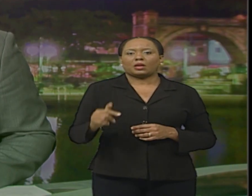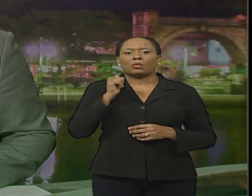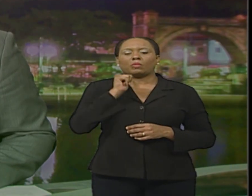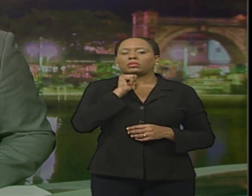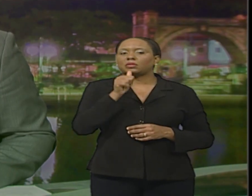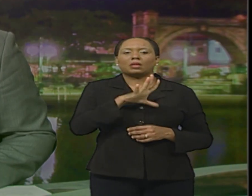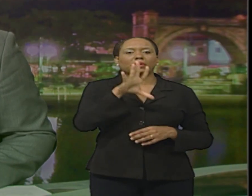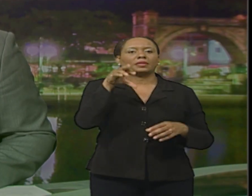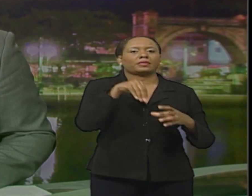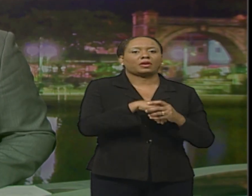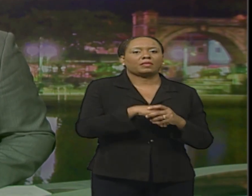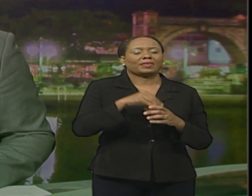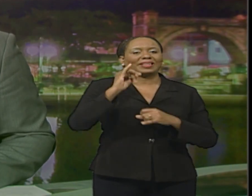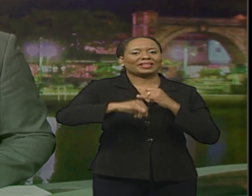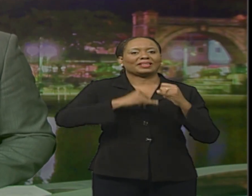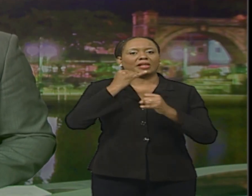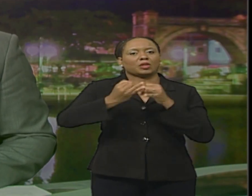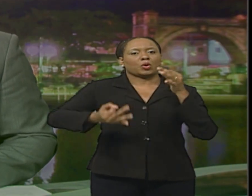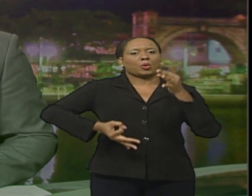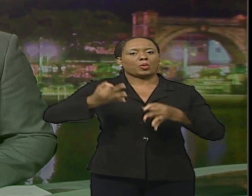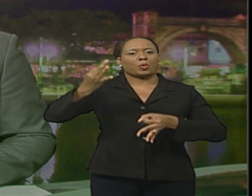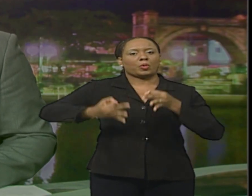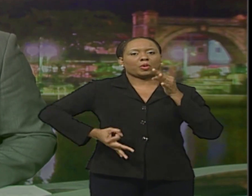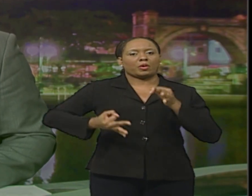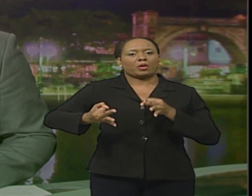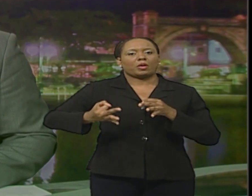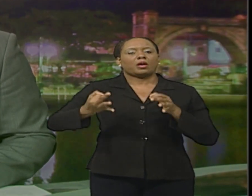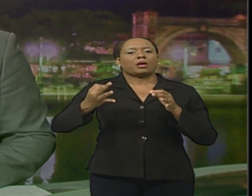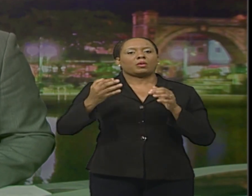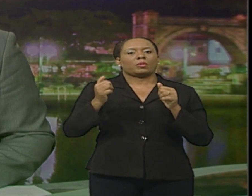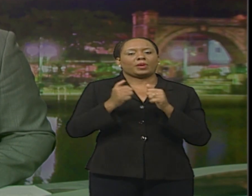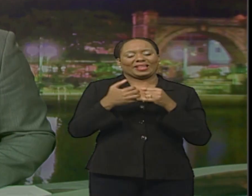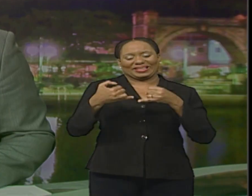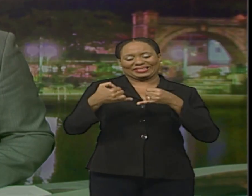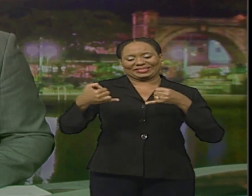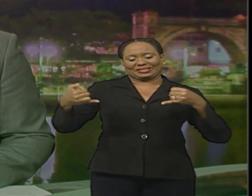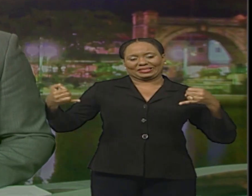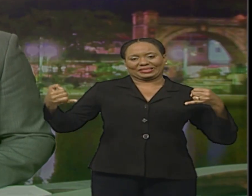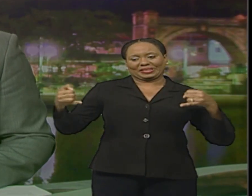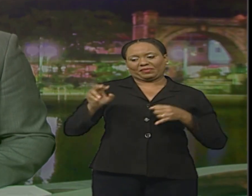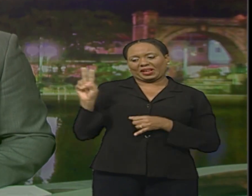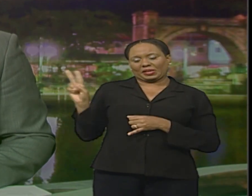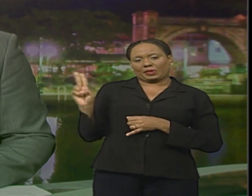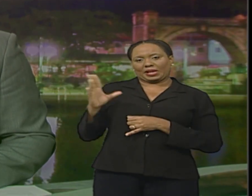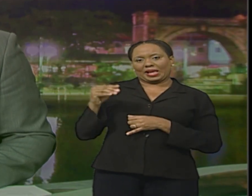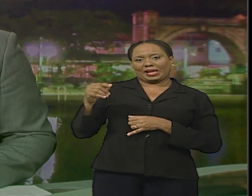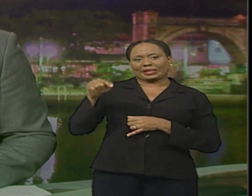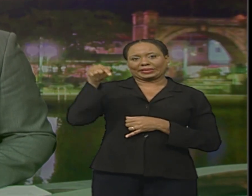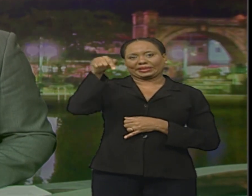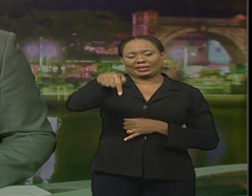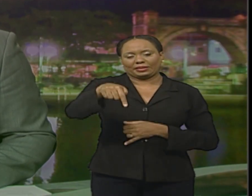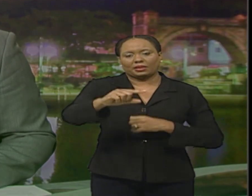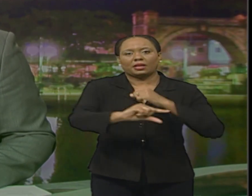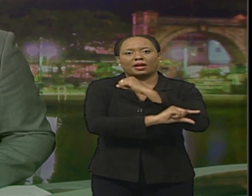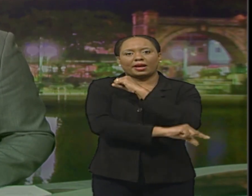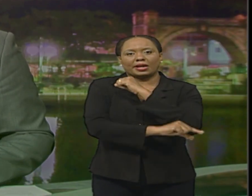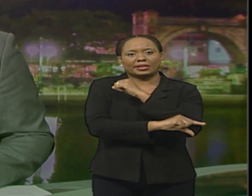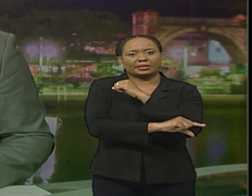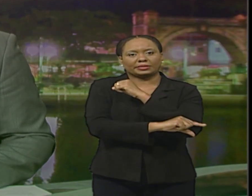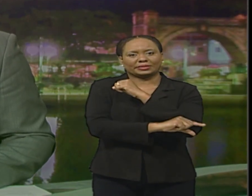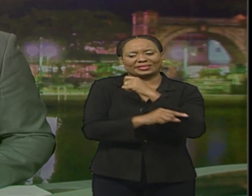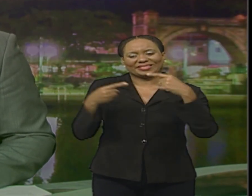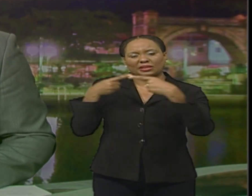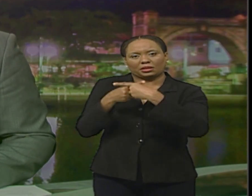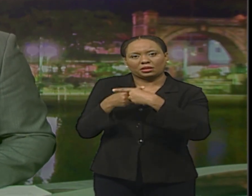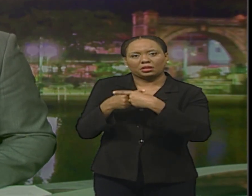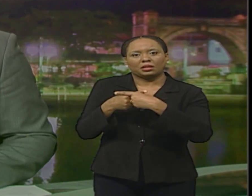case to bring an end to the decades-old border controversy with Guyana. The government, in a statement today, indicated that this has